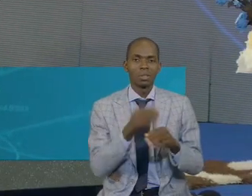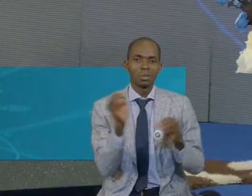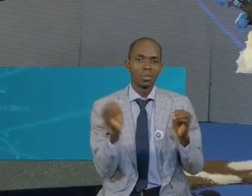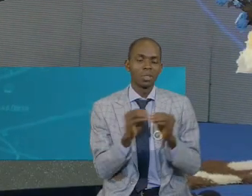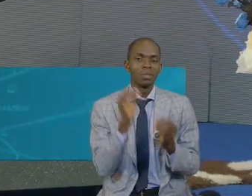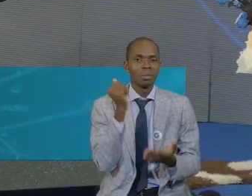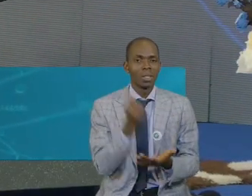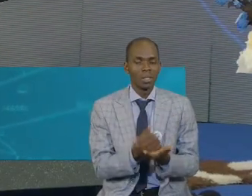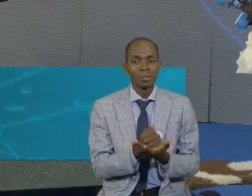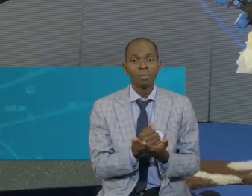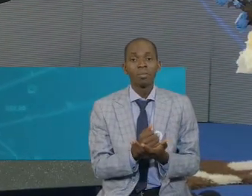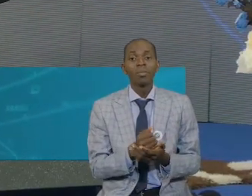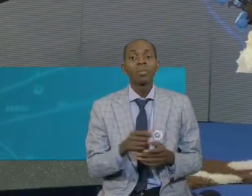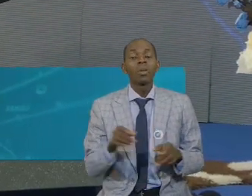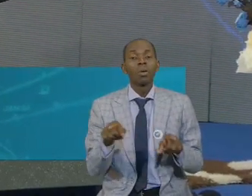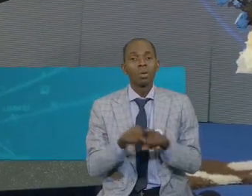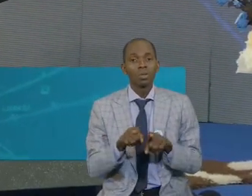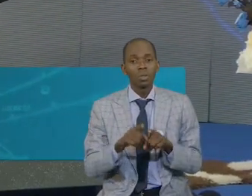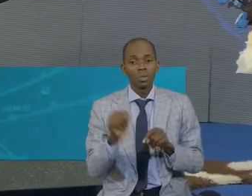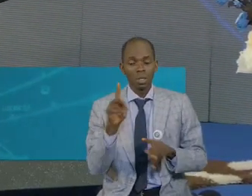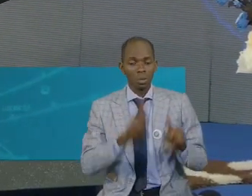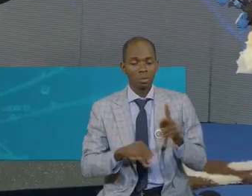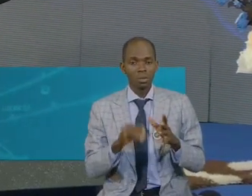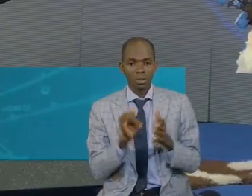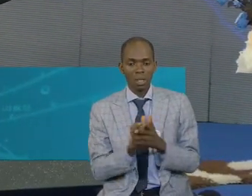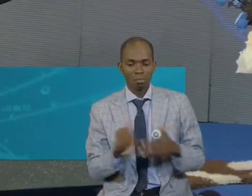more. Even them that contended with thee,